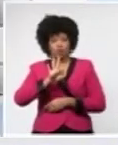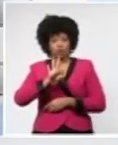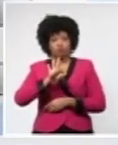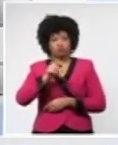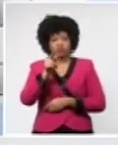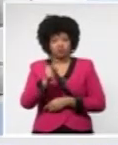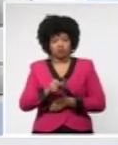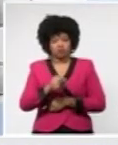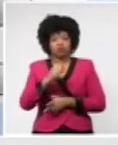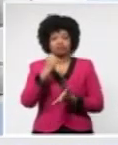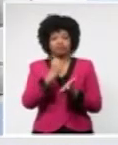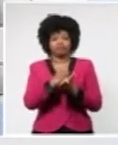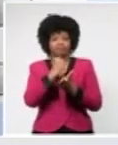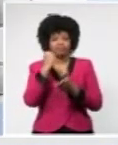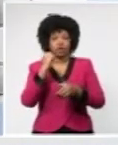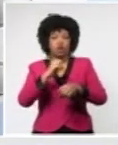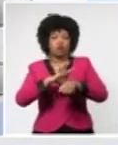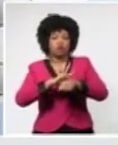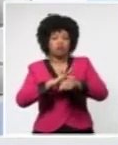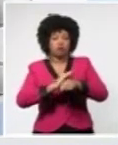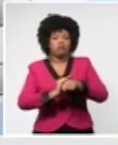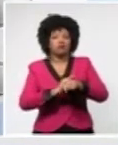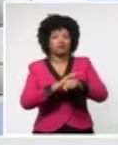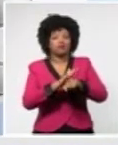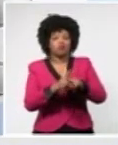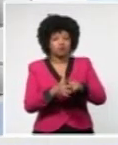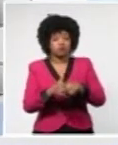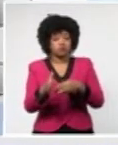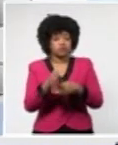people tested positive for COVID-19.